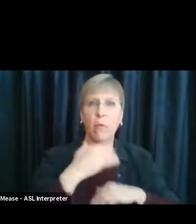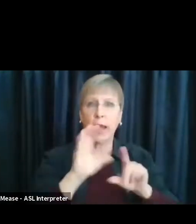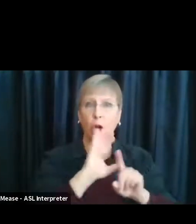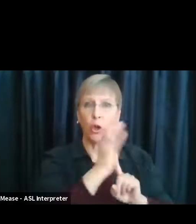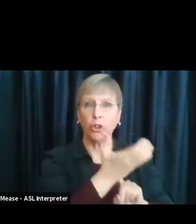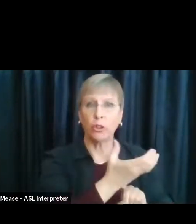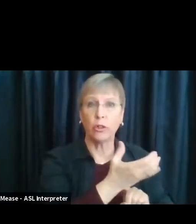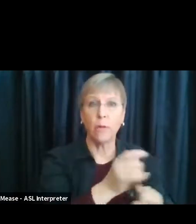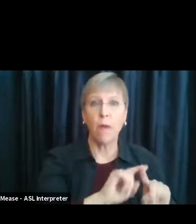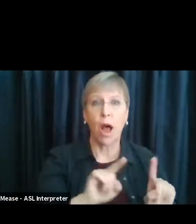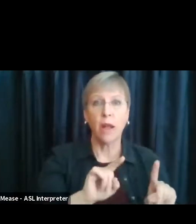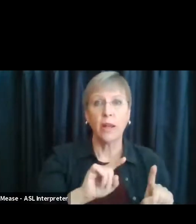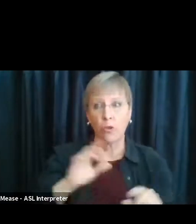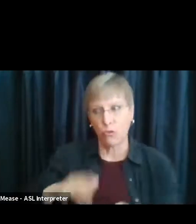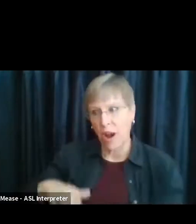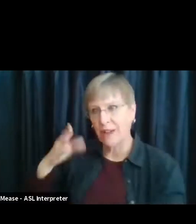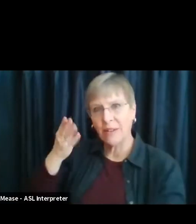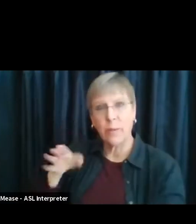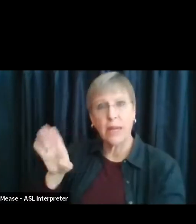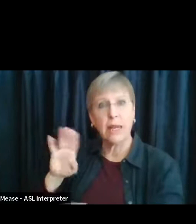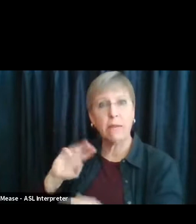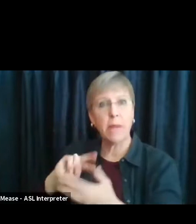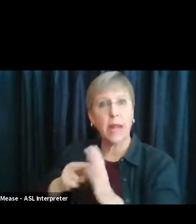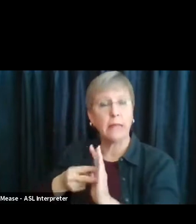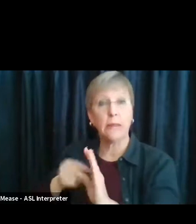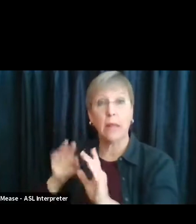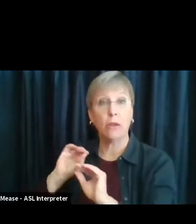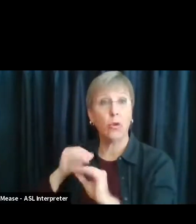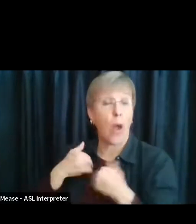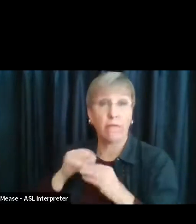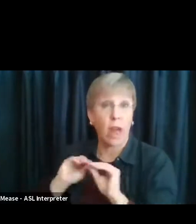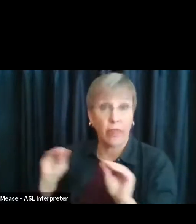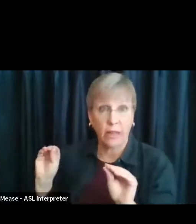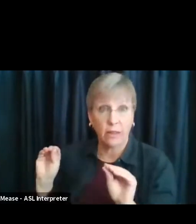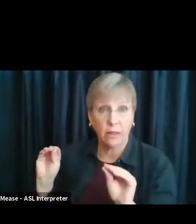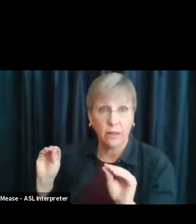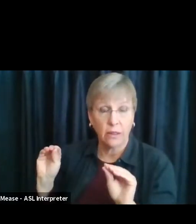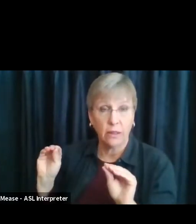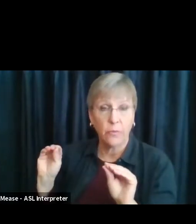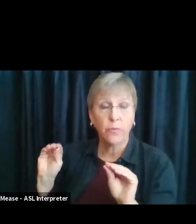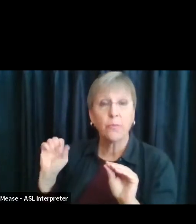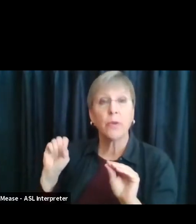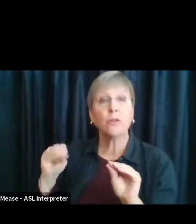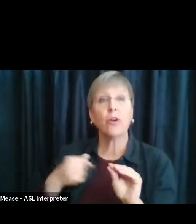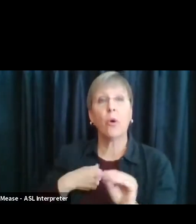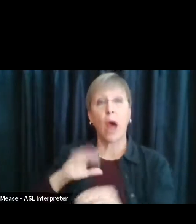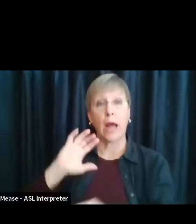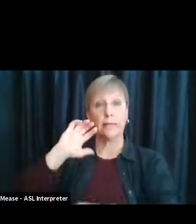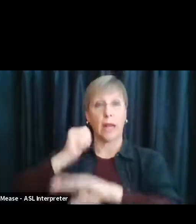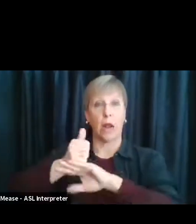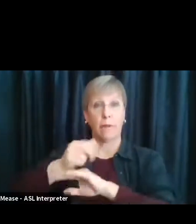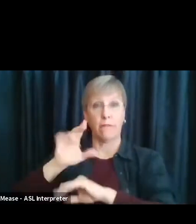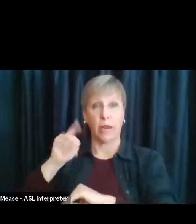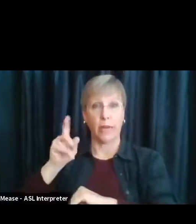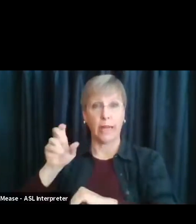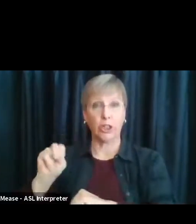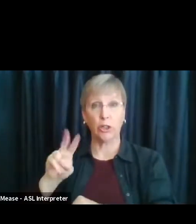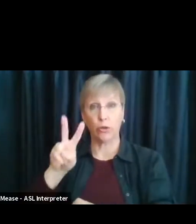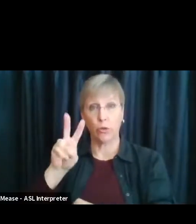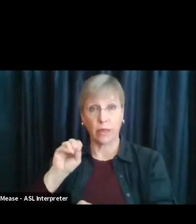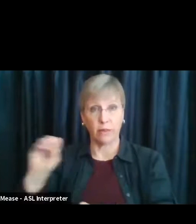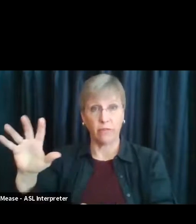that being raised in Benin means you have nothing. So I created this foundation in